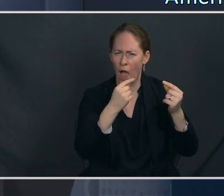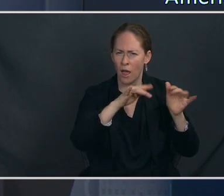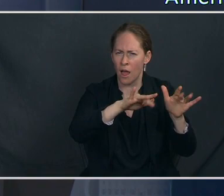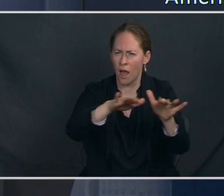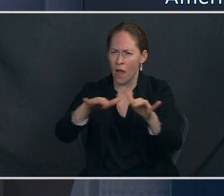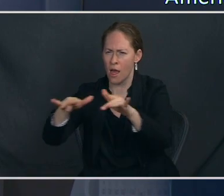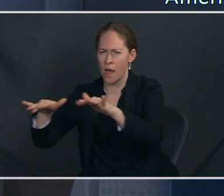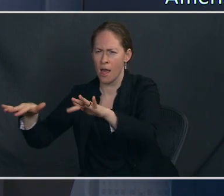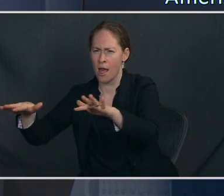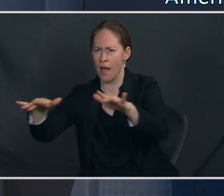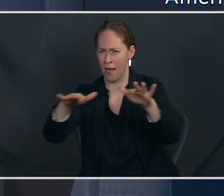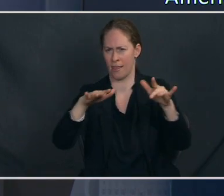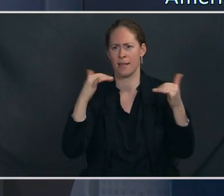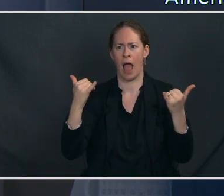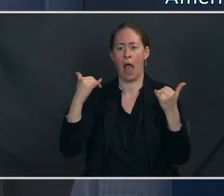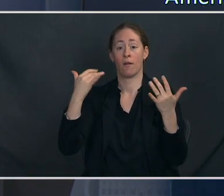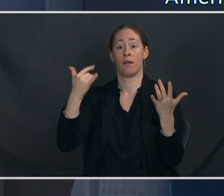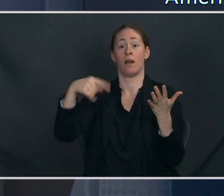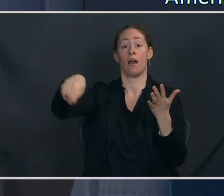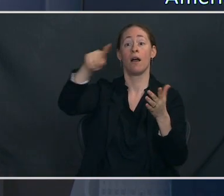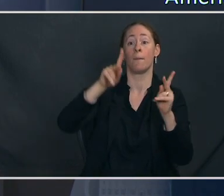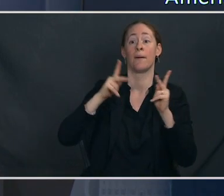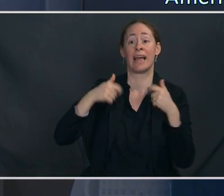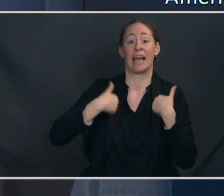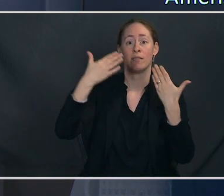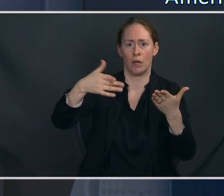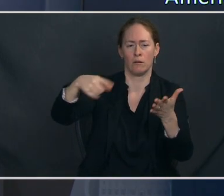with inputs that will be very important to